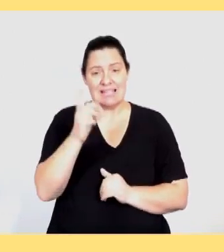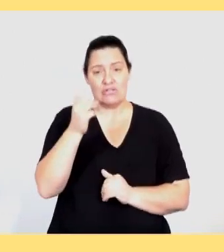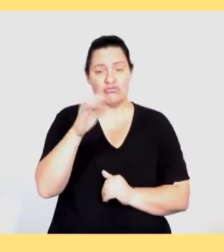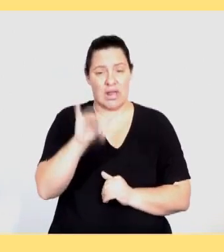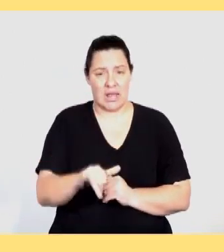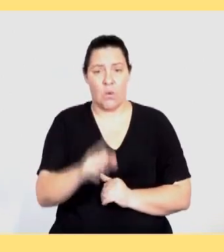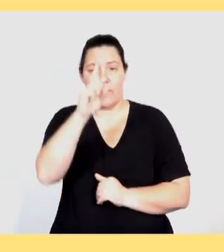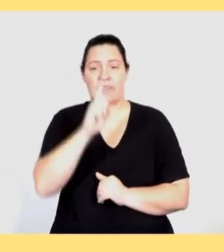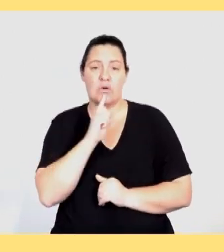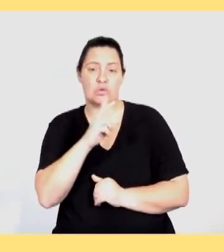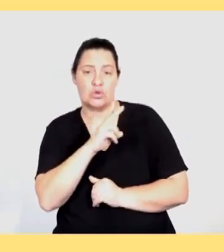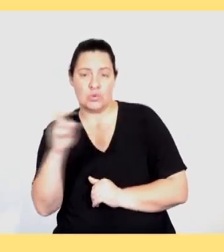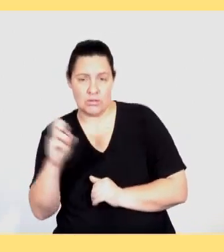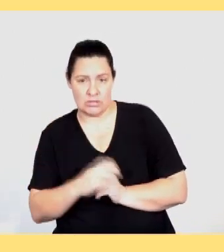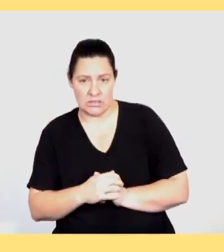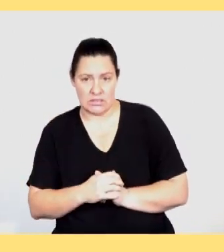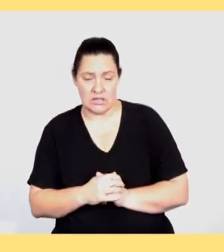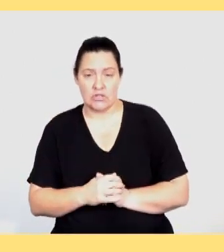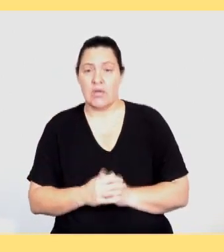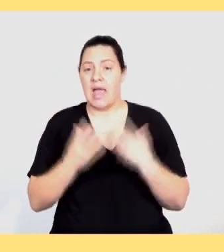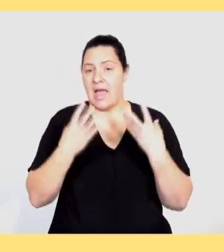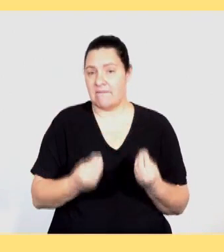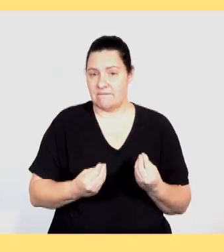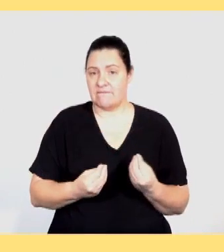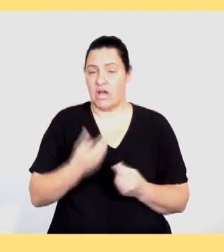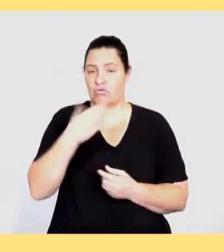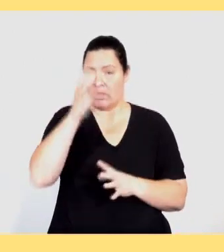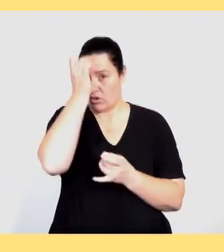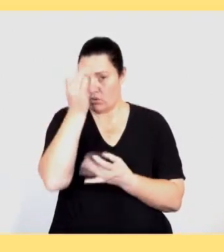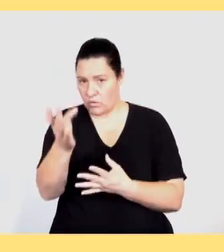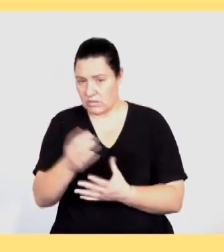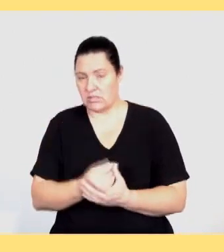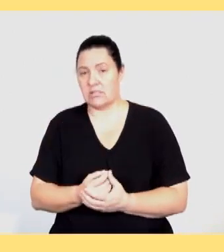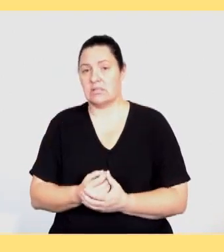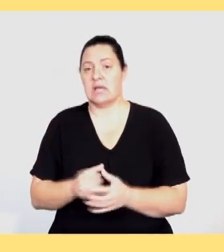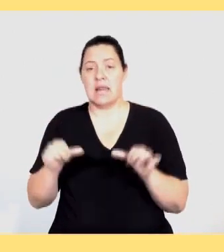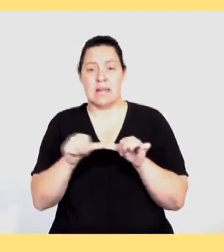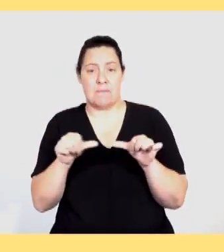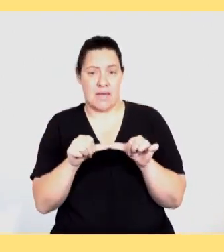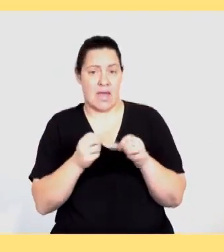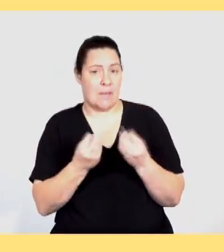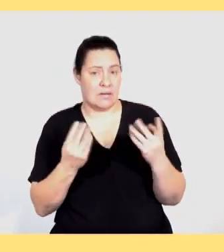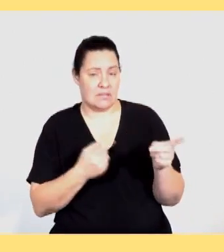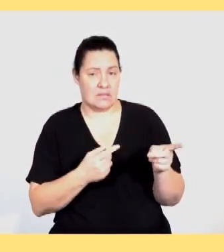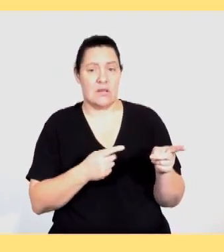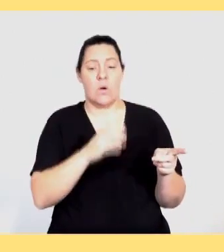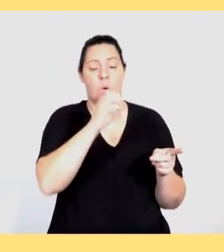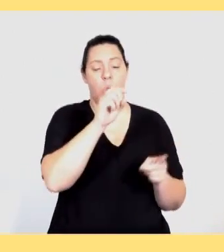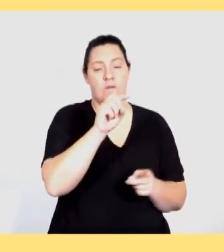Dre, you see 1,200 there. So I'm going to have my credit note